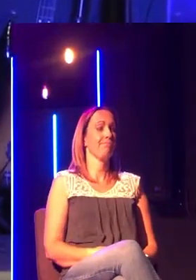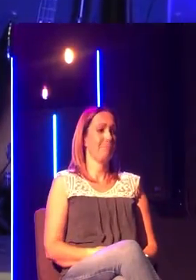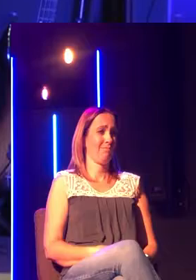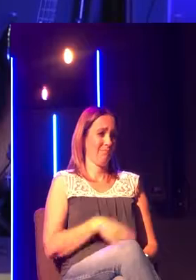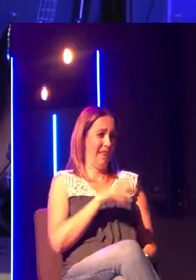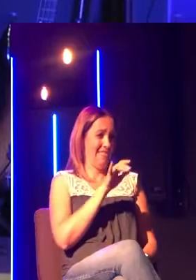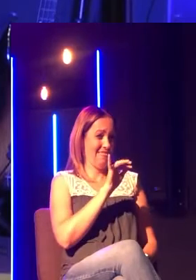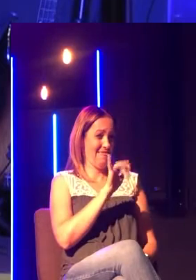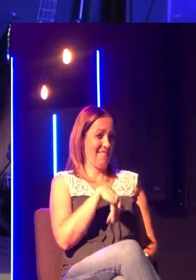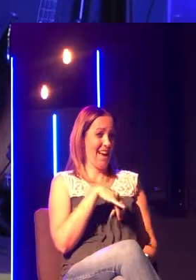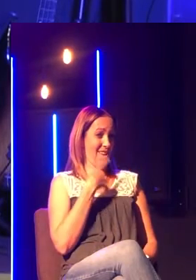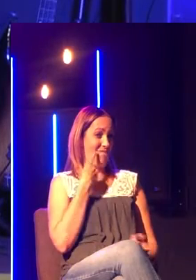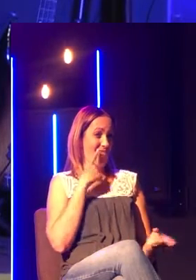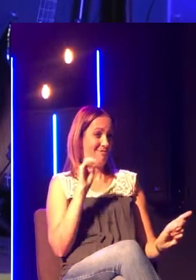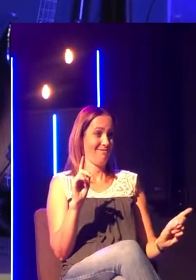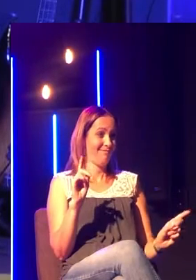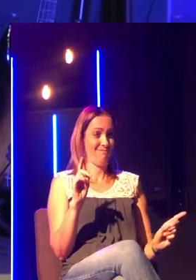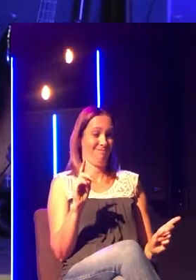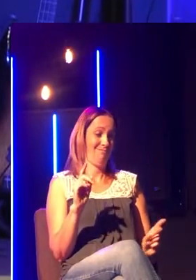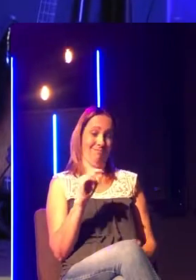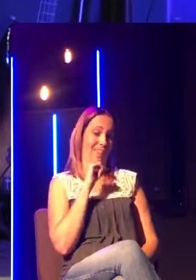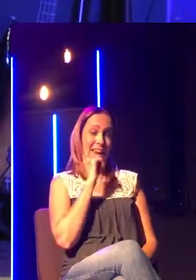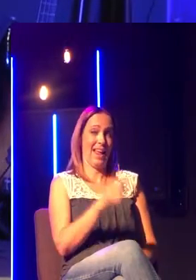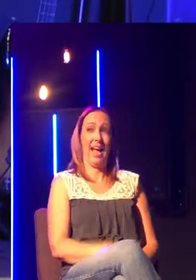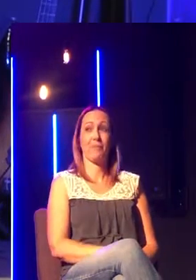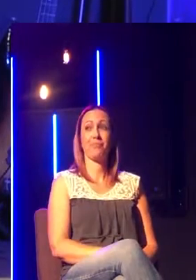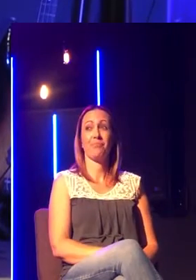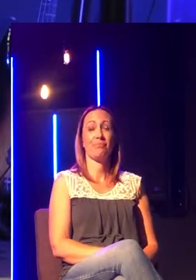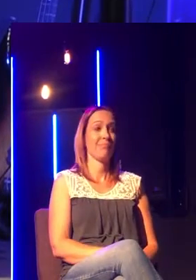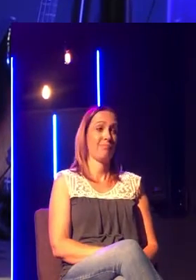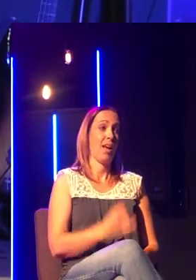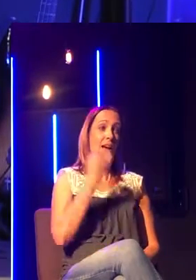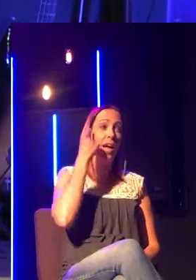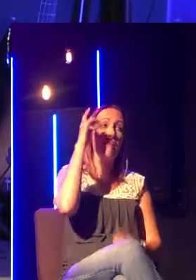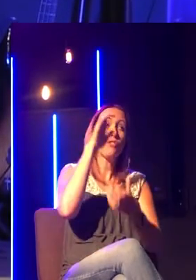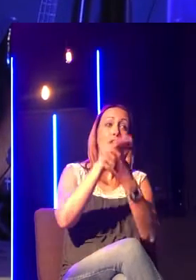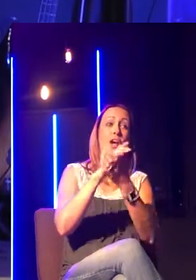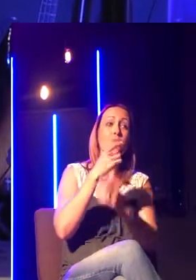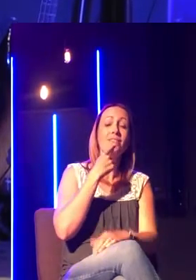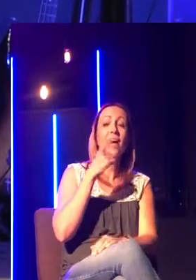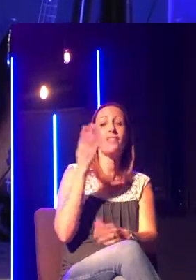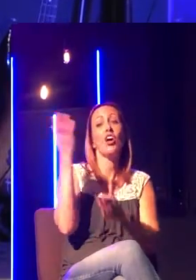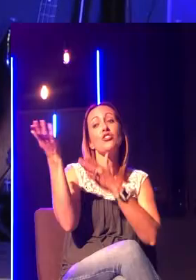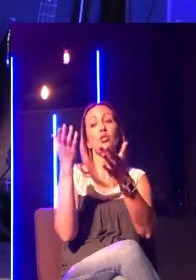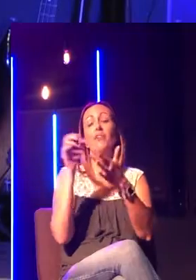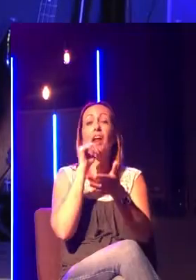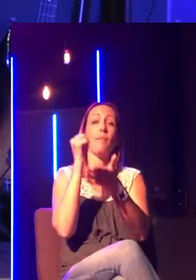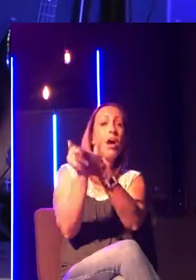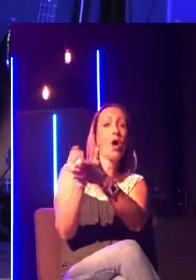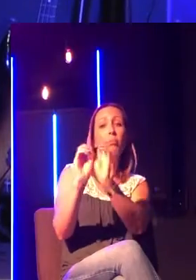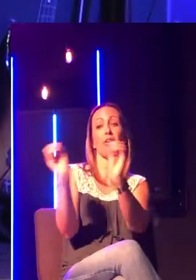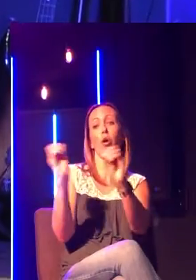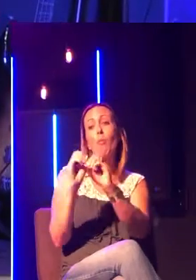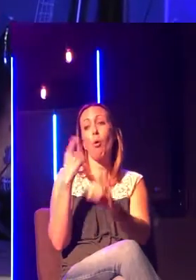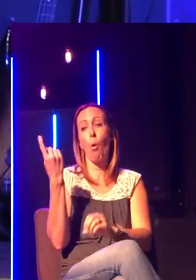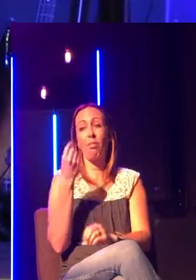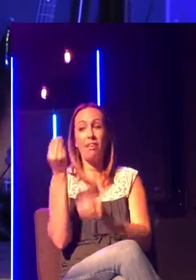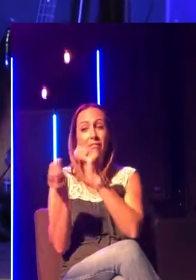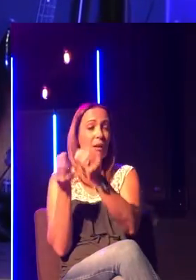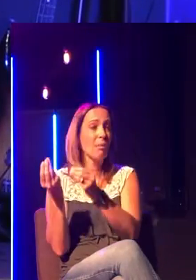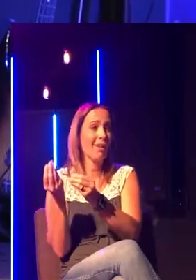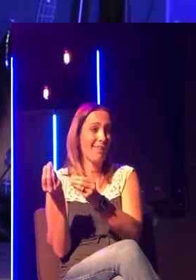Is that going to go over well? Wives, if your husband says, no more serving, I'm not helping out, just feed me, is that going to be